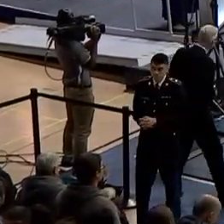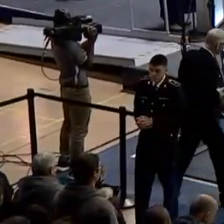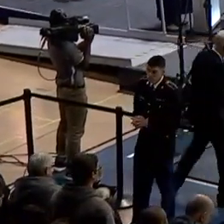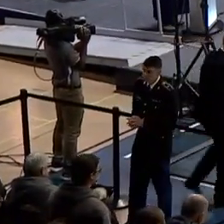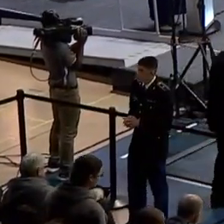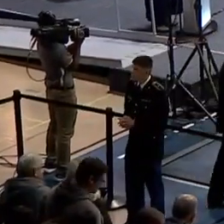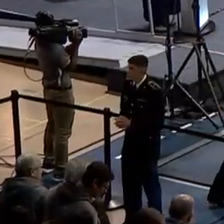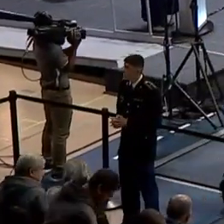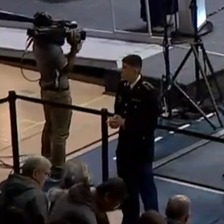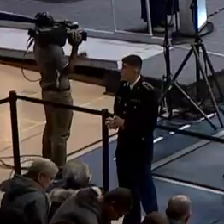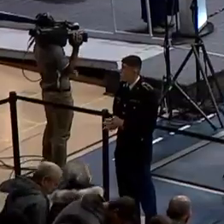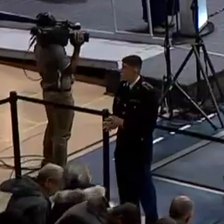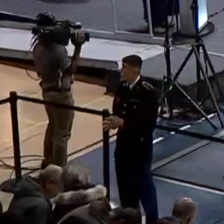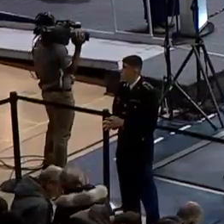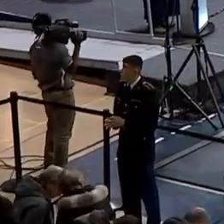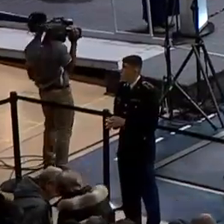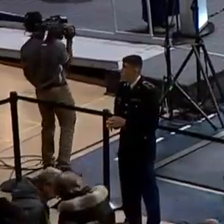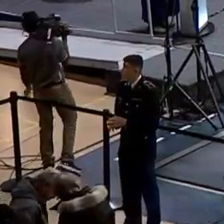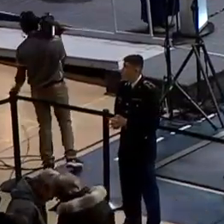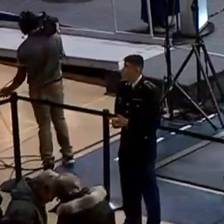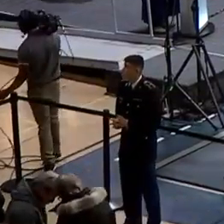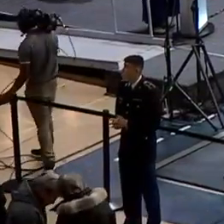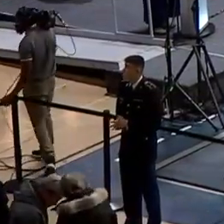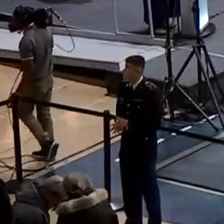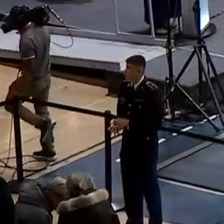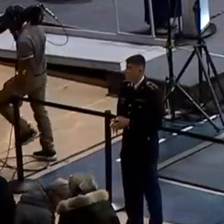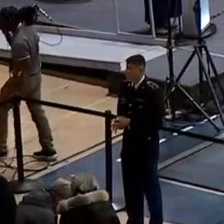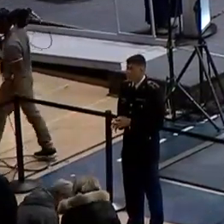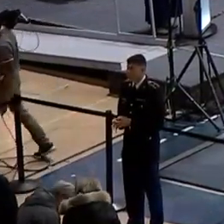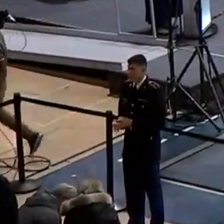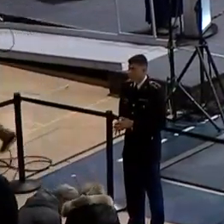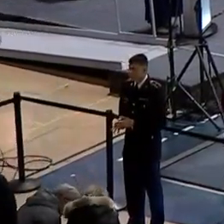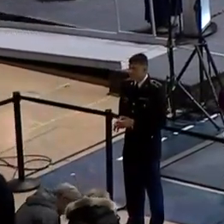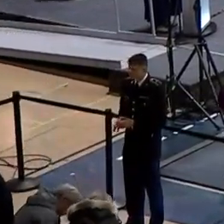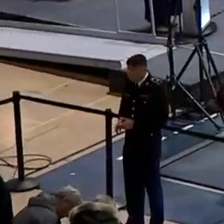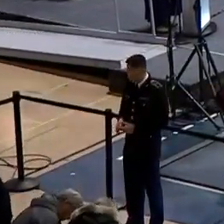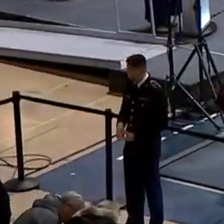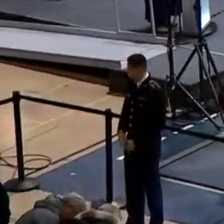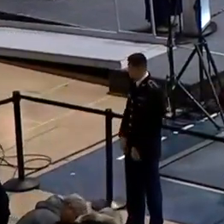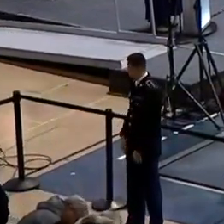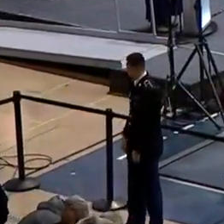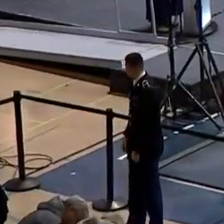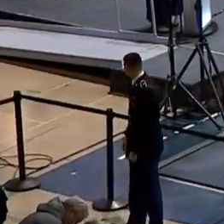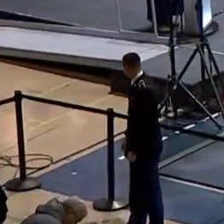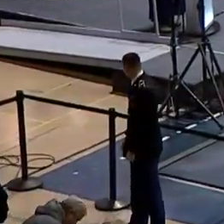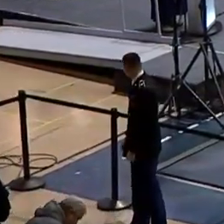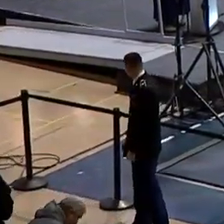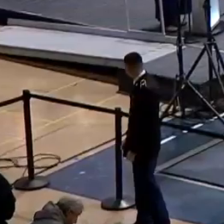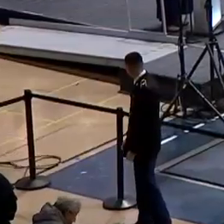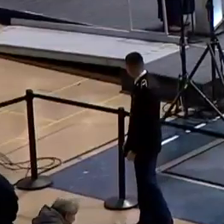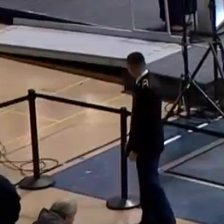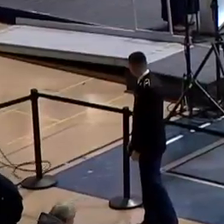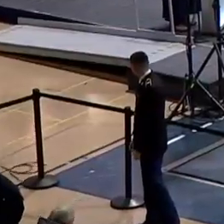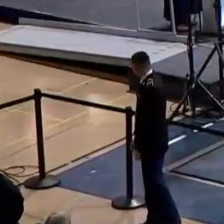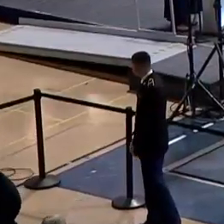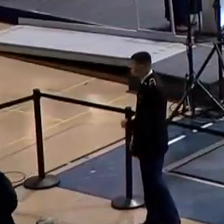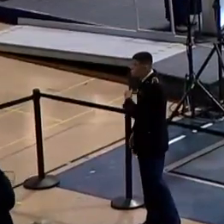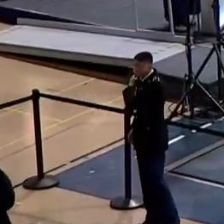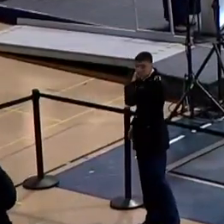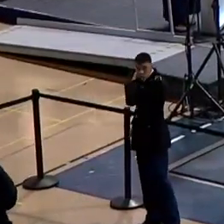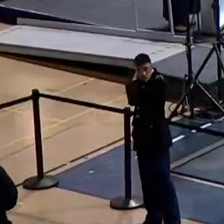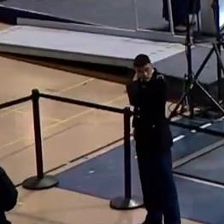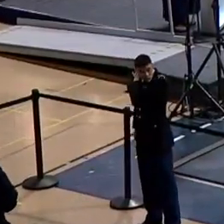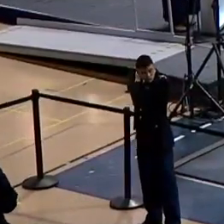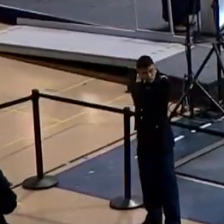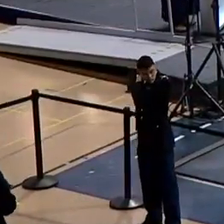Thank you, and please be seated. Welcome to the University of Northern Colorado's Graduate Commencement Ceremony. My name is Vish